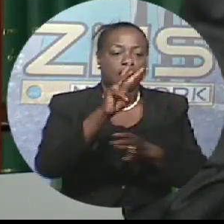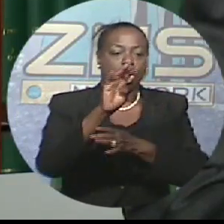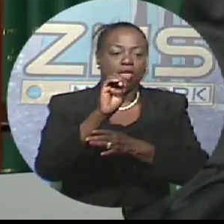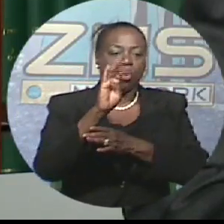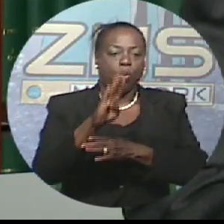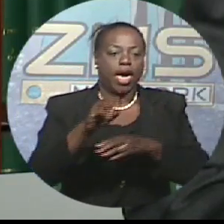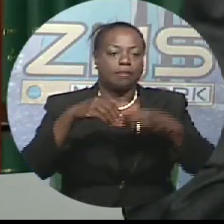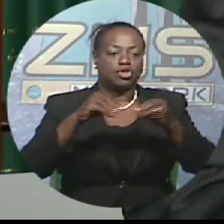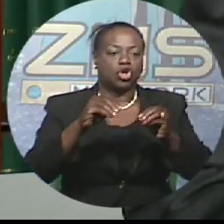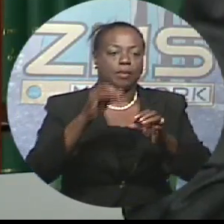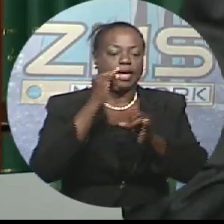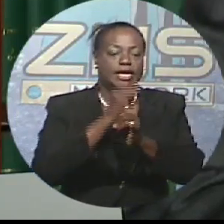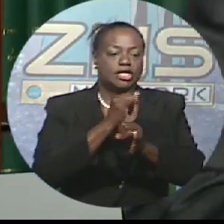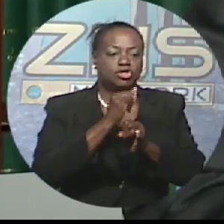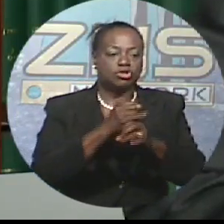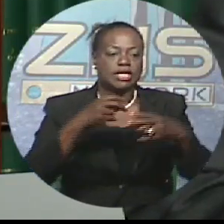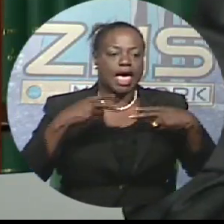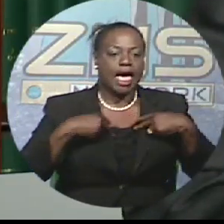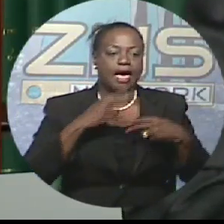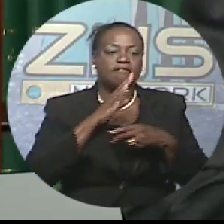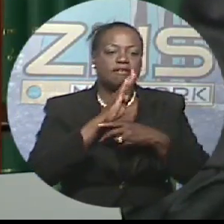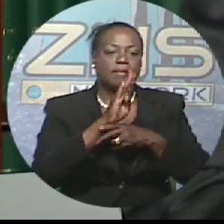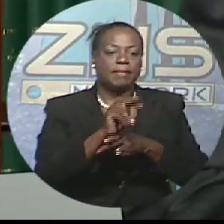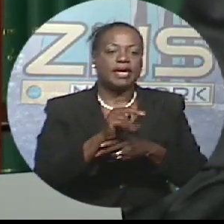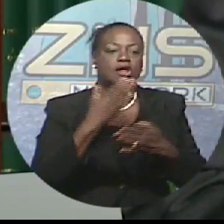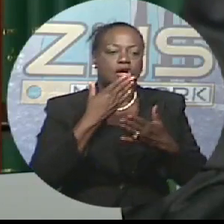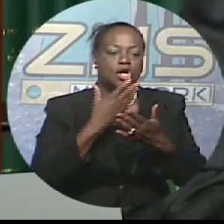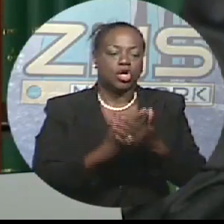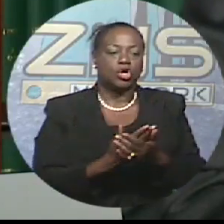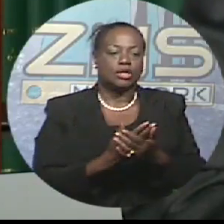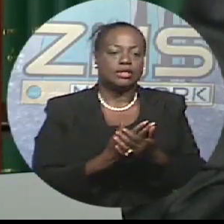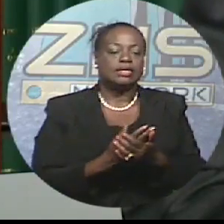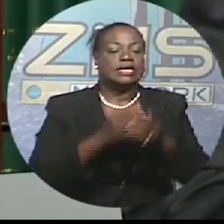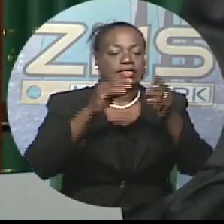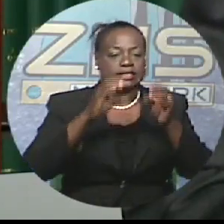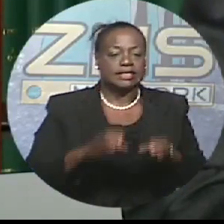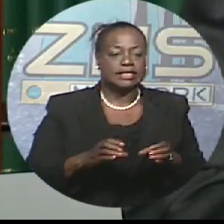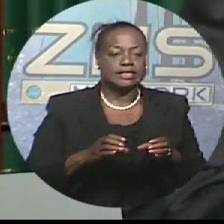industry have been good corporate citizens.